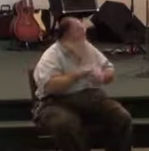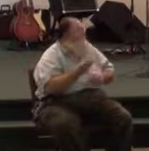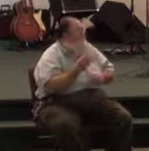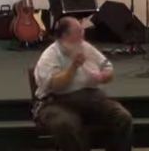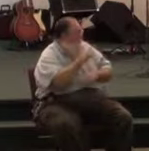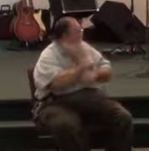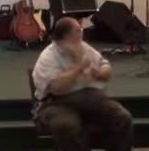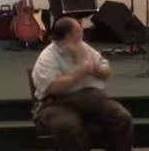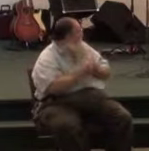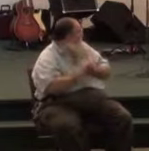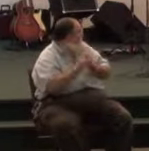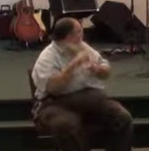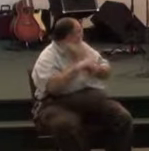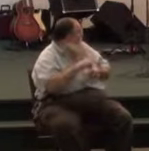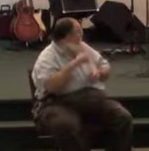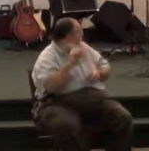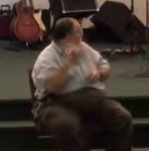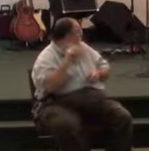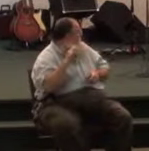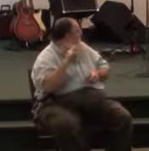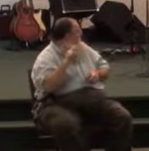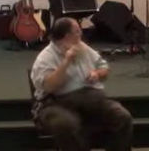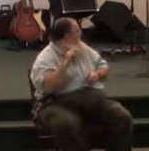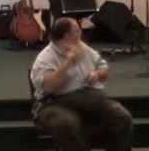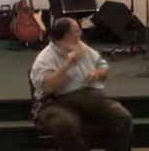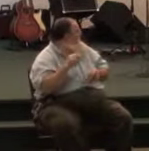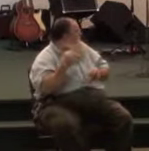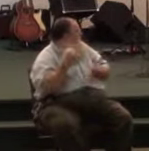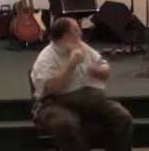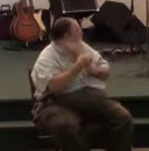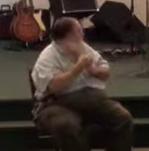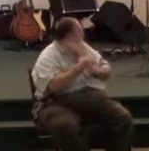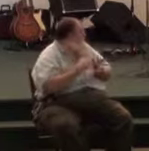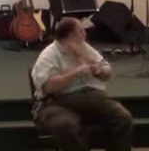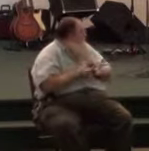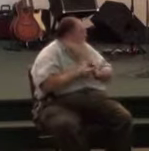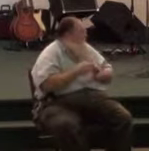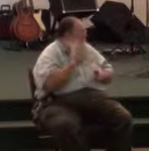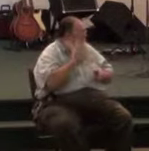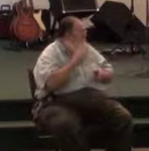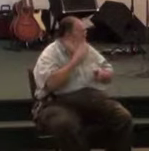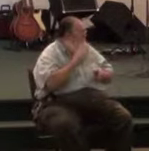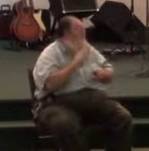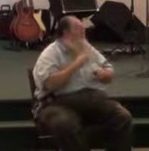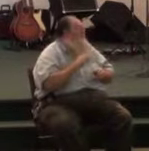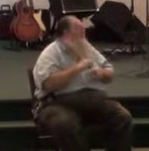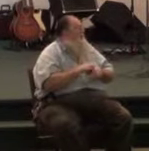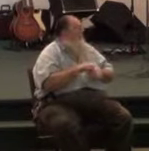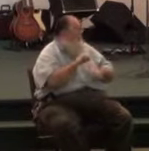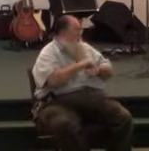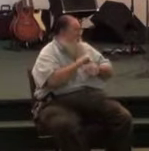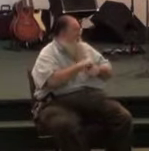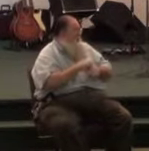At once, he began to preach in the synagogue that Jesus is the Son of God. And